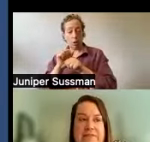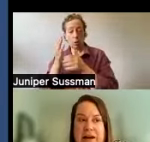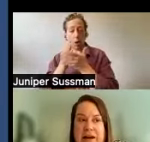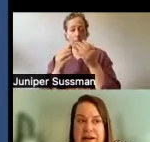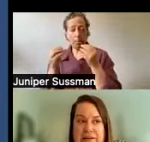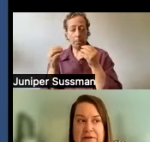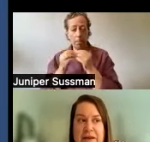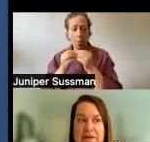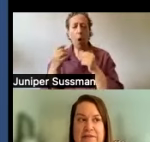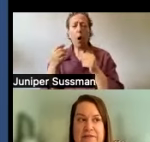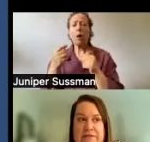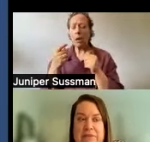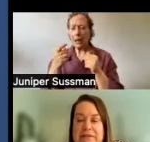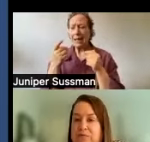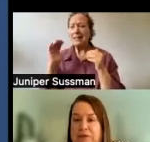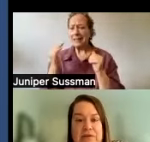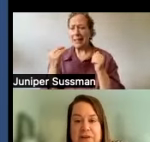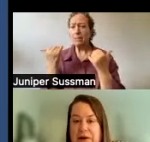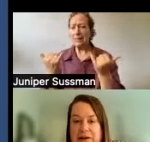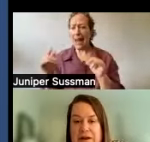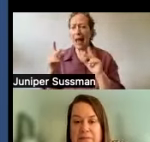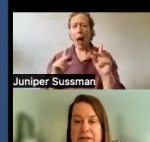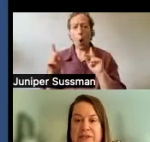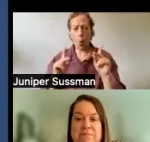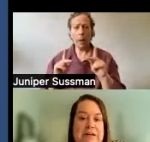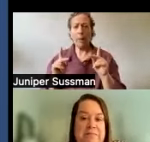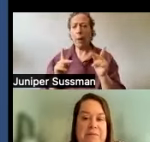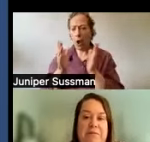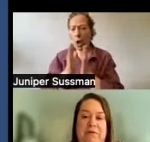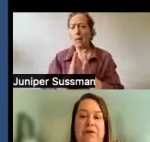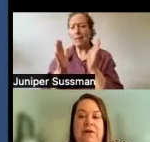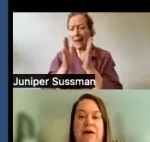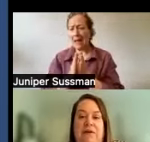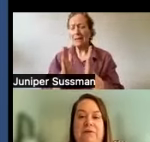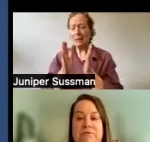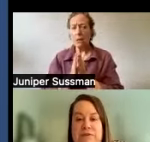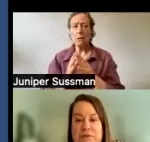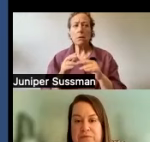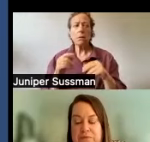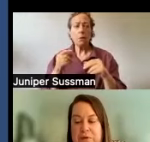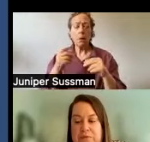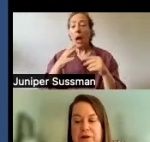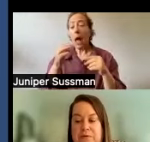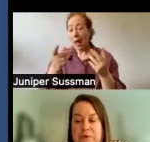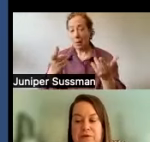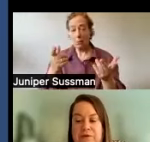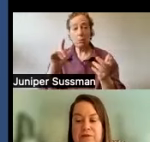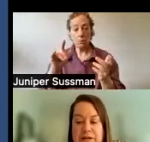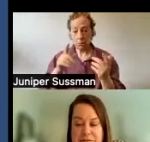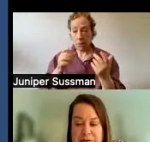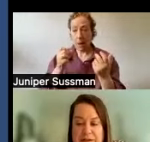highly sought, and something that, whether or not you had an accommodation, many people moved to a remote